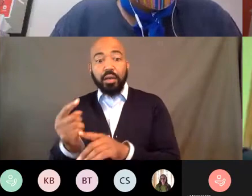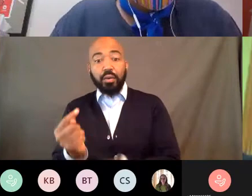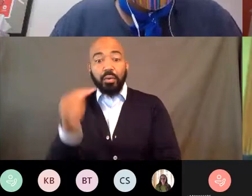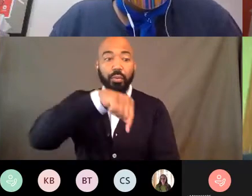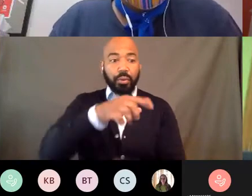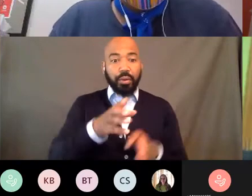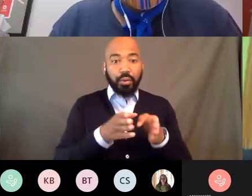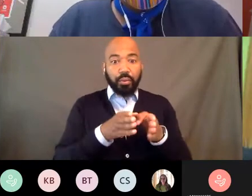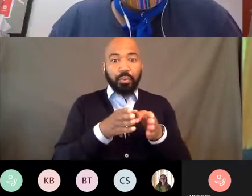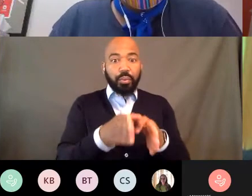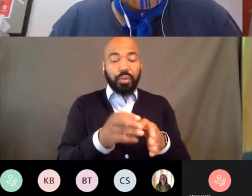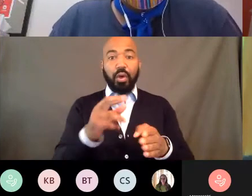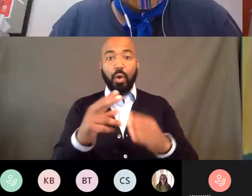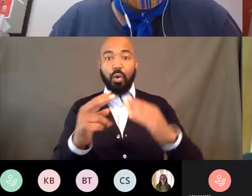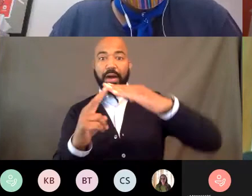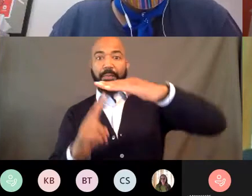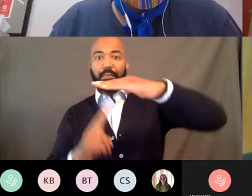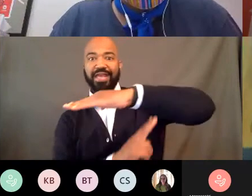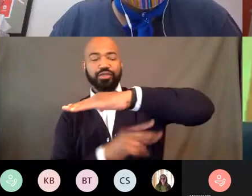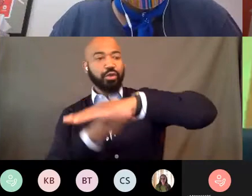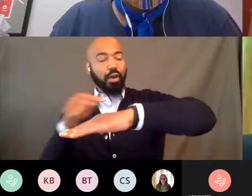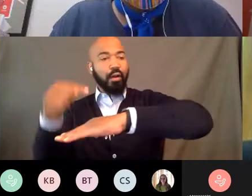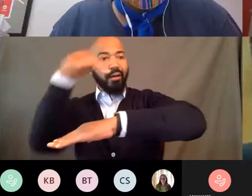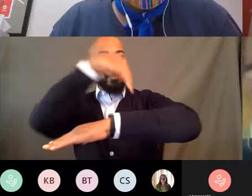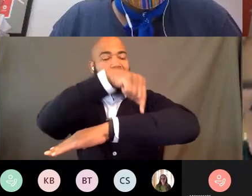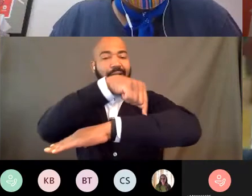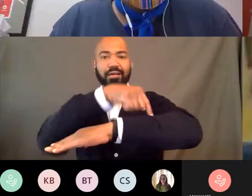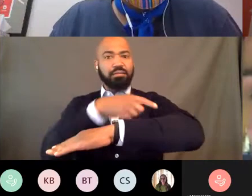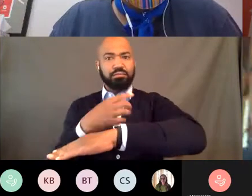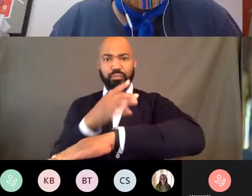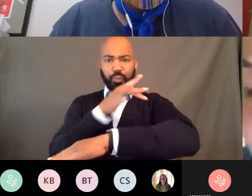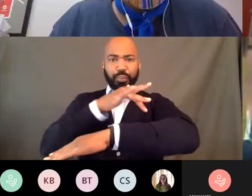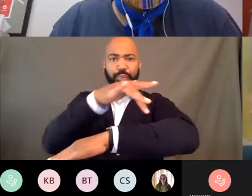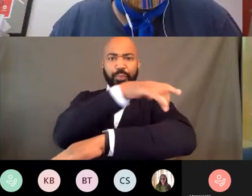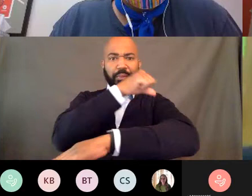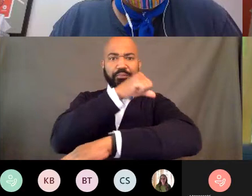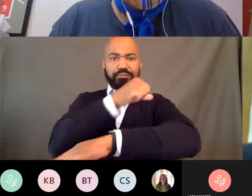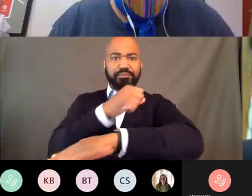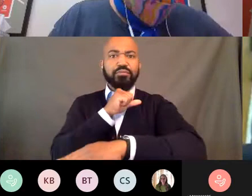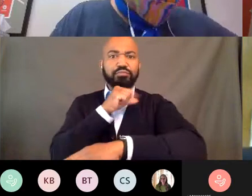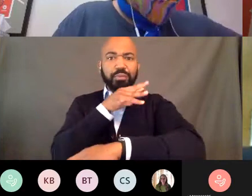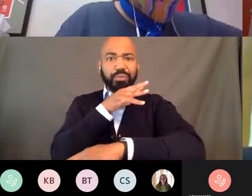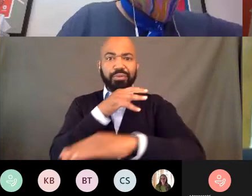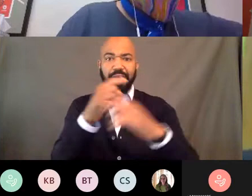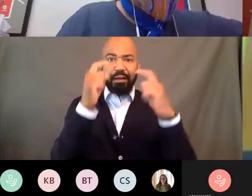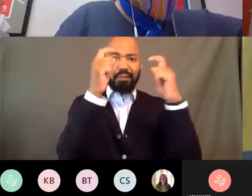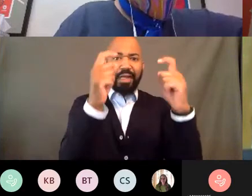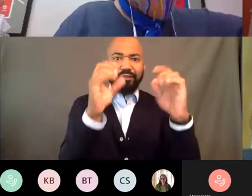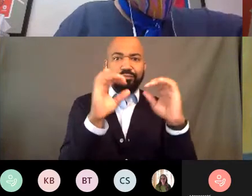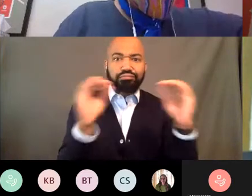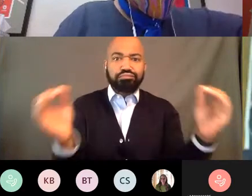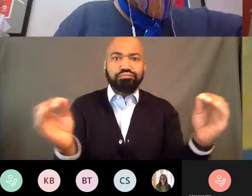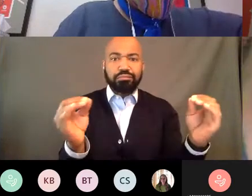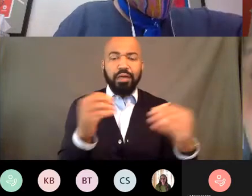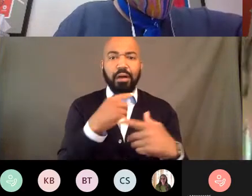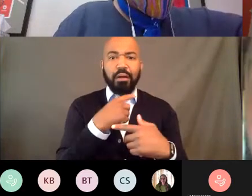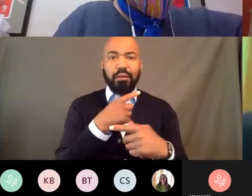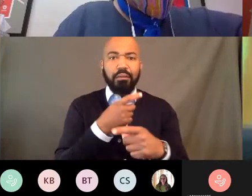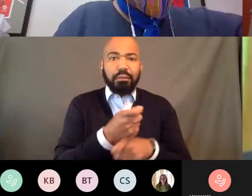a bridge doesn't have any like it's real bare and very